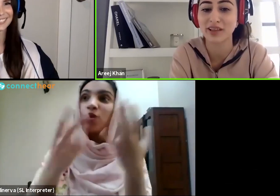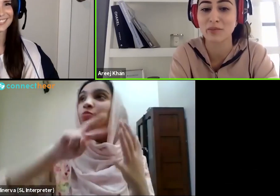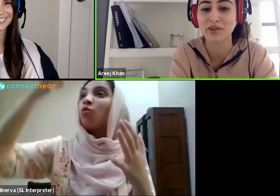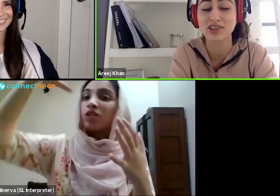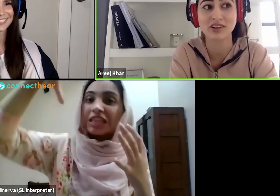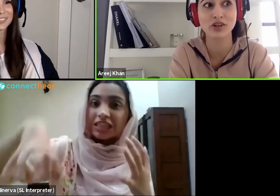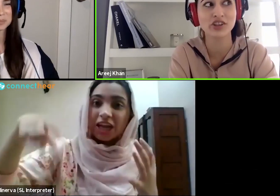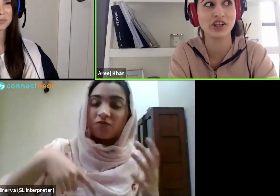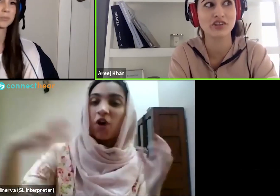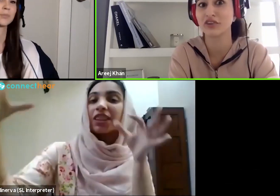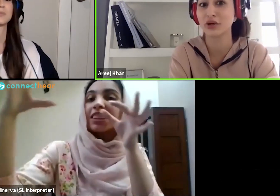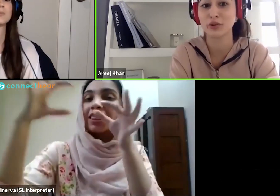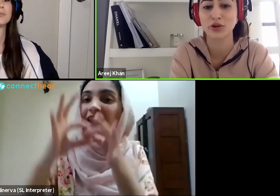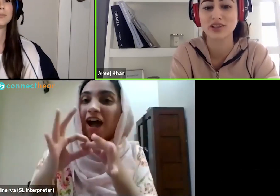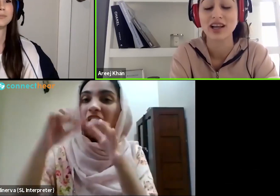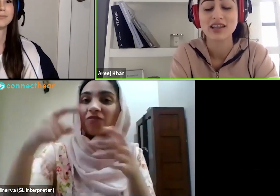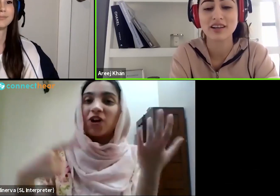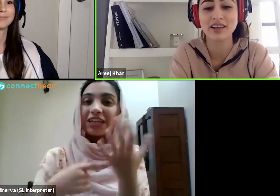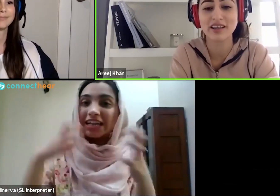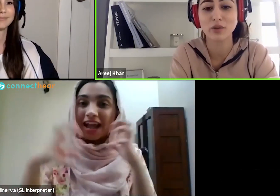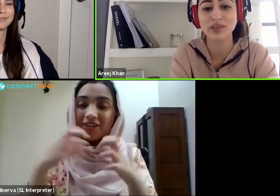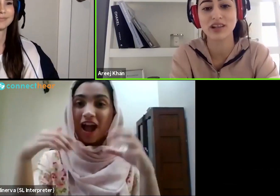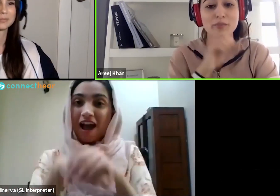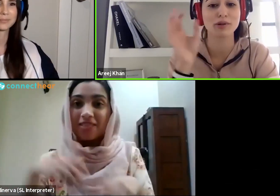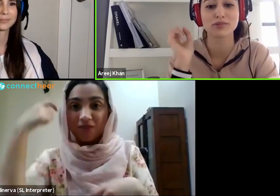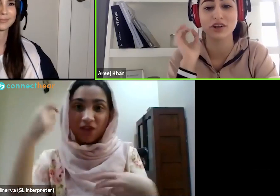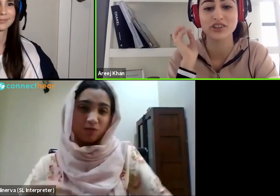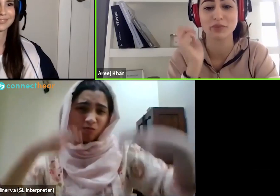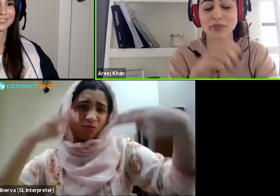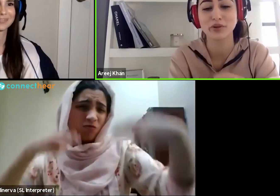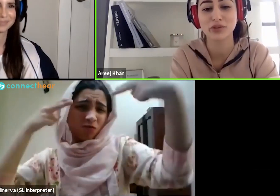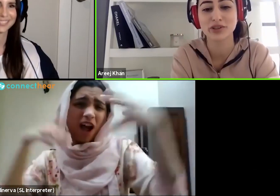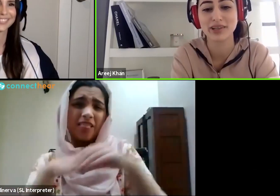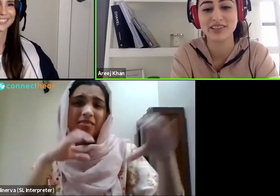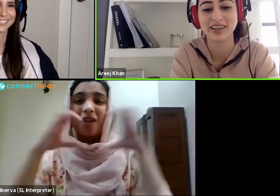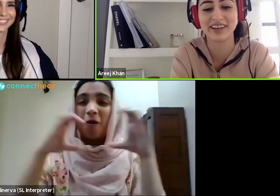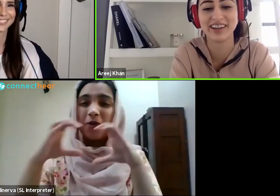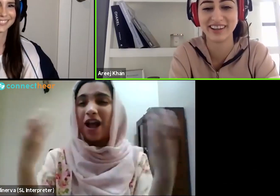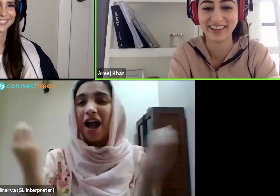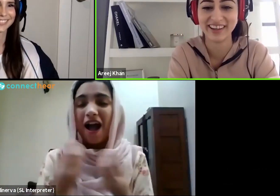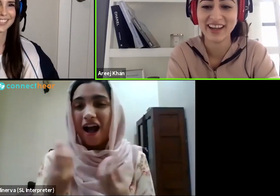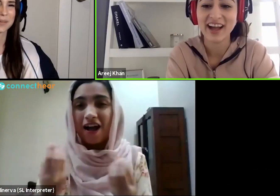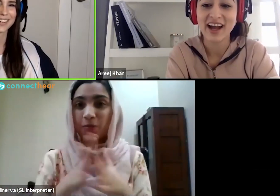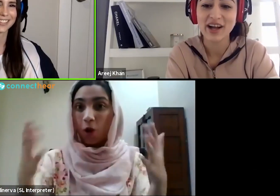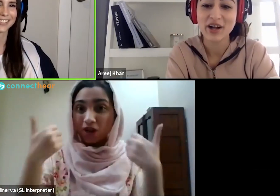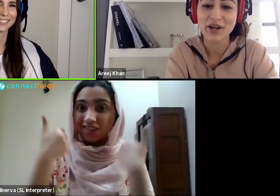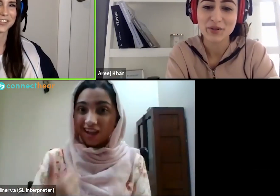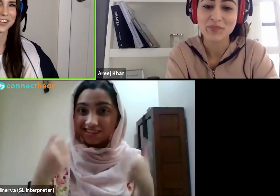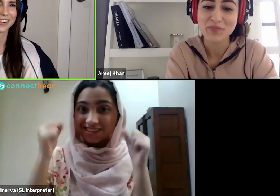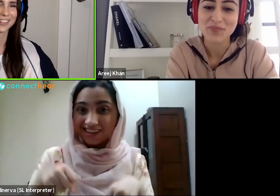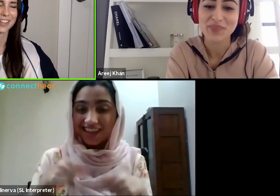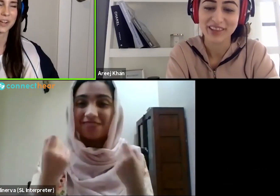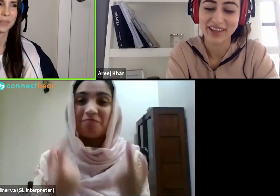connect with them. And there's technology, there's video calls. Suddenly all these light bulbs start to appear, which is amazing. It is amazing